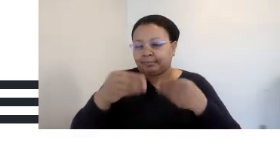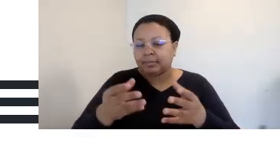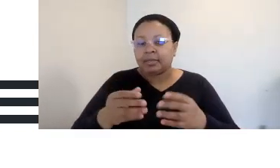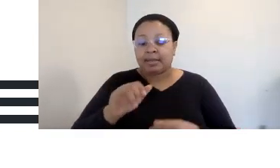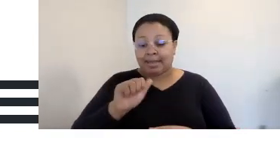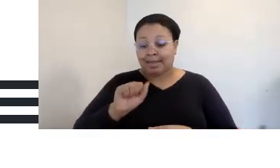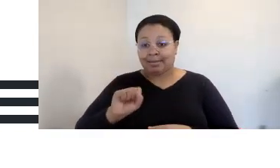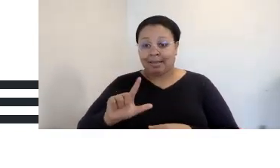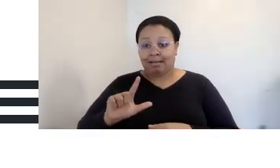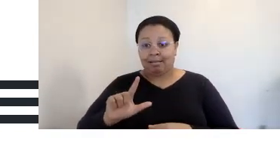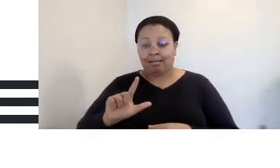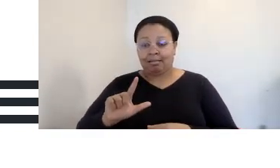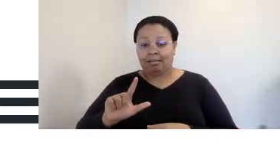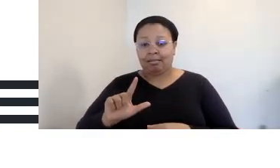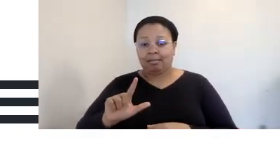American Sign Language, there